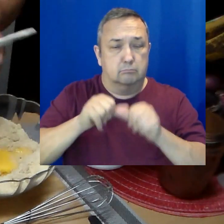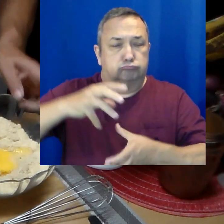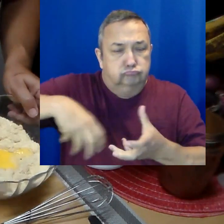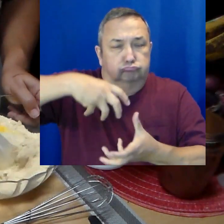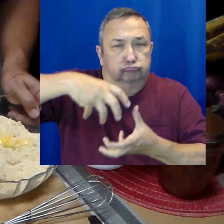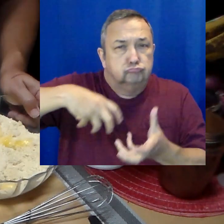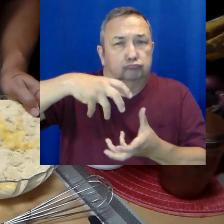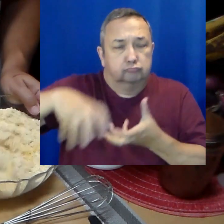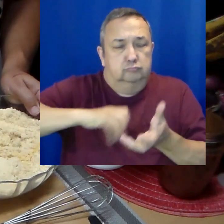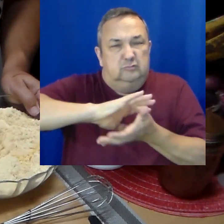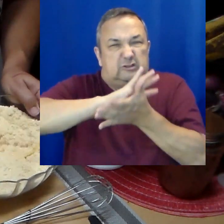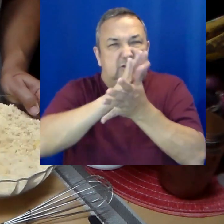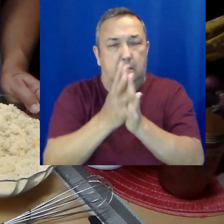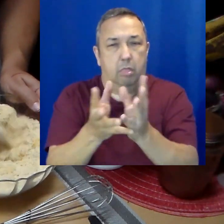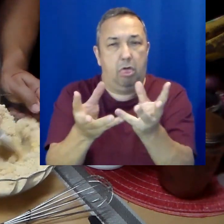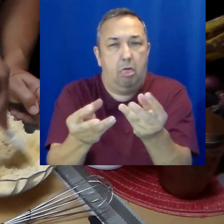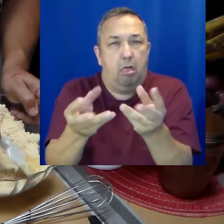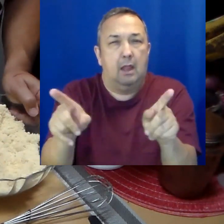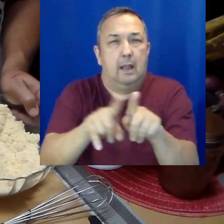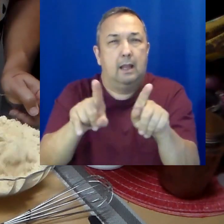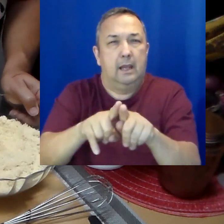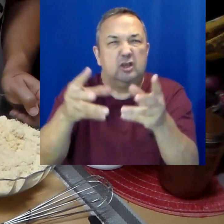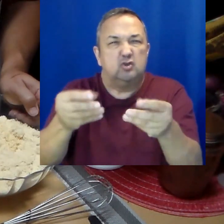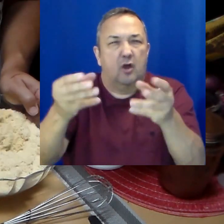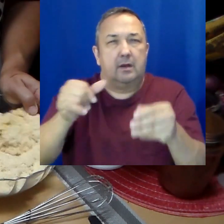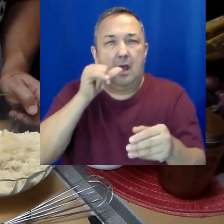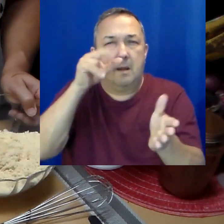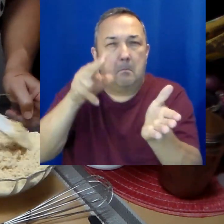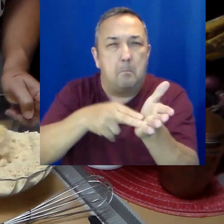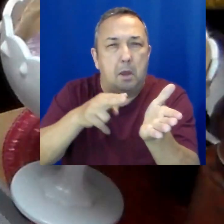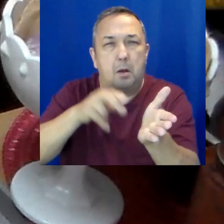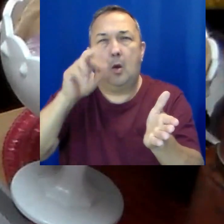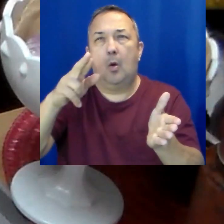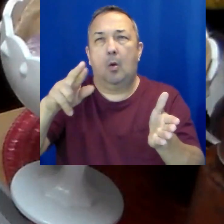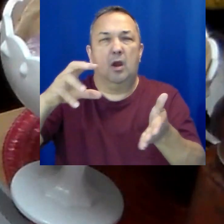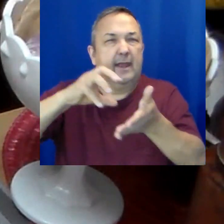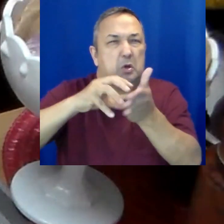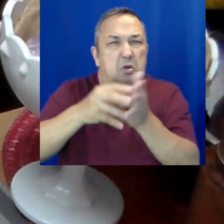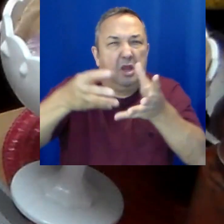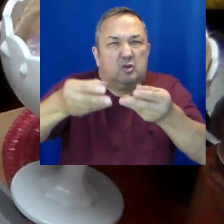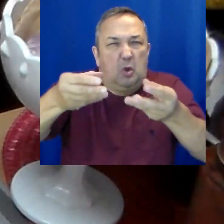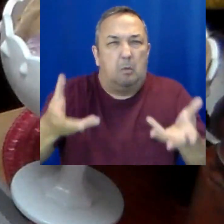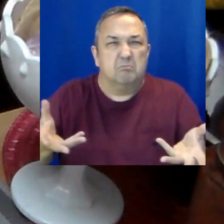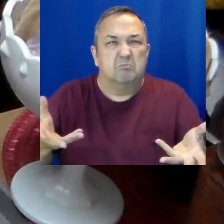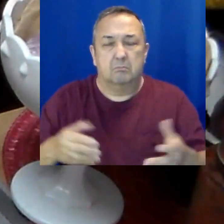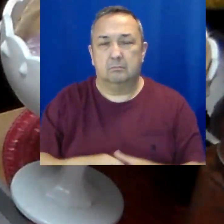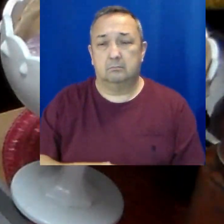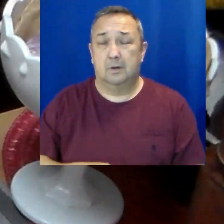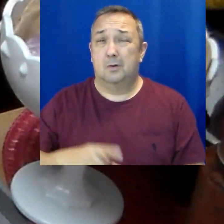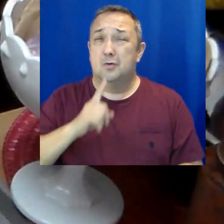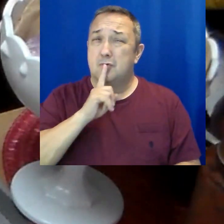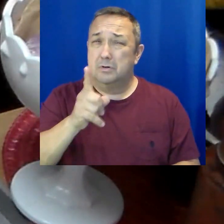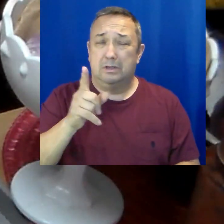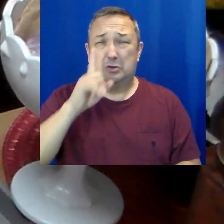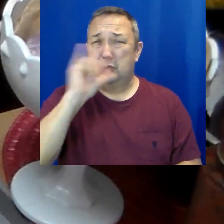Add your egg and keep mixing it and turning it until it turns into sort of a consistency of soft peanut butter or a